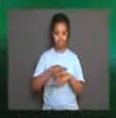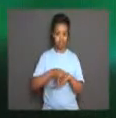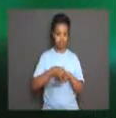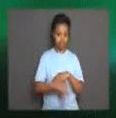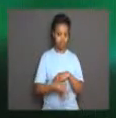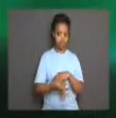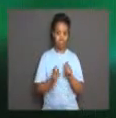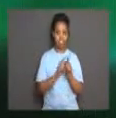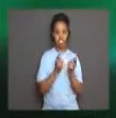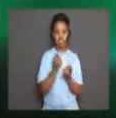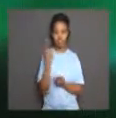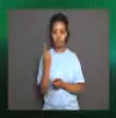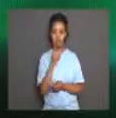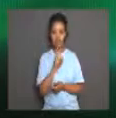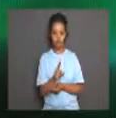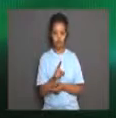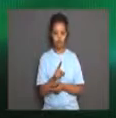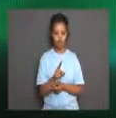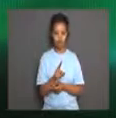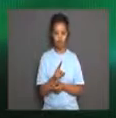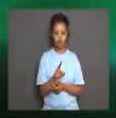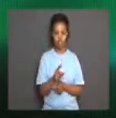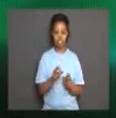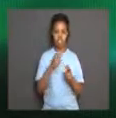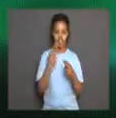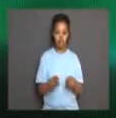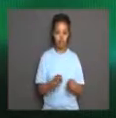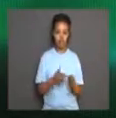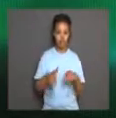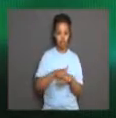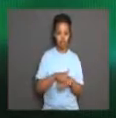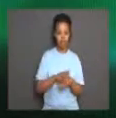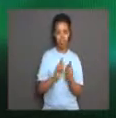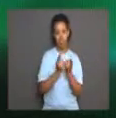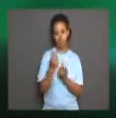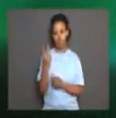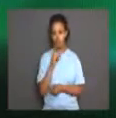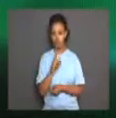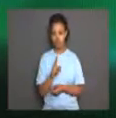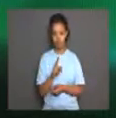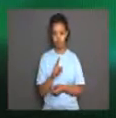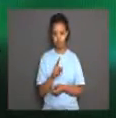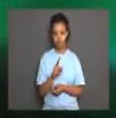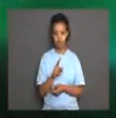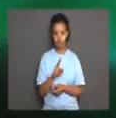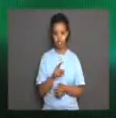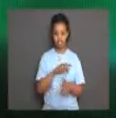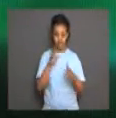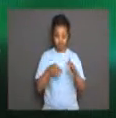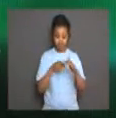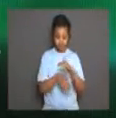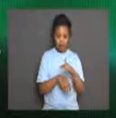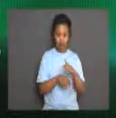is category 1. An eggshell is category 2. A burrow